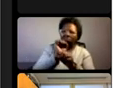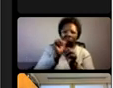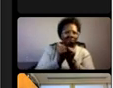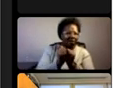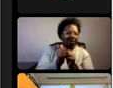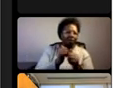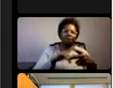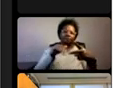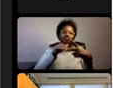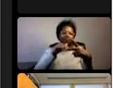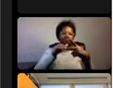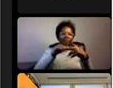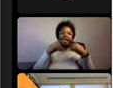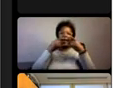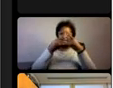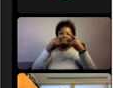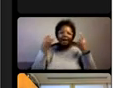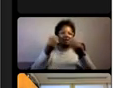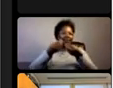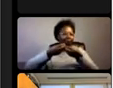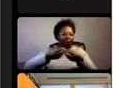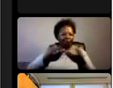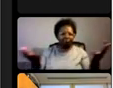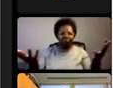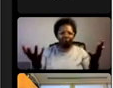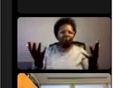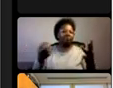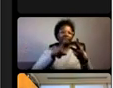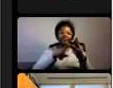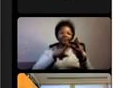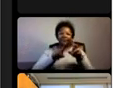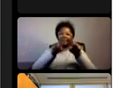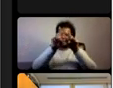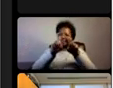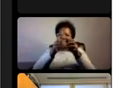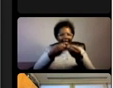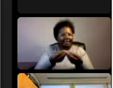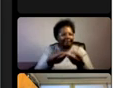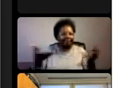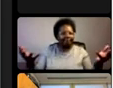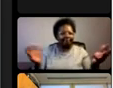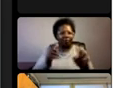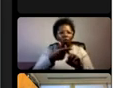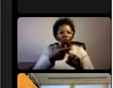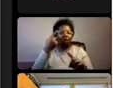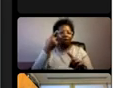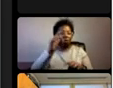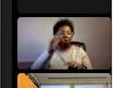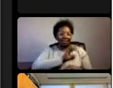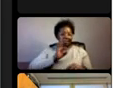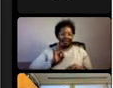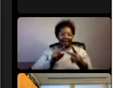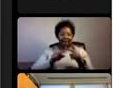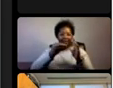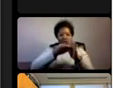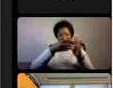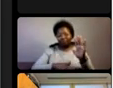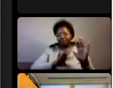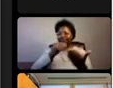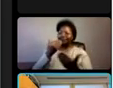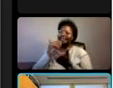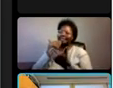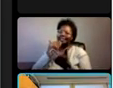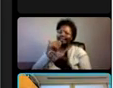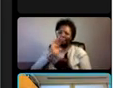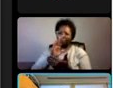and the distribution of tests when students and staff return to school. Thank you, Eli. All right, thank you, Chancellor.